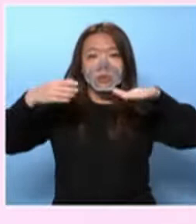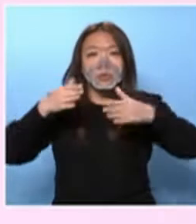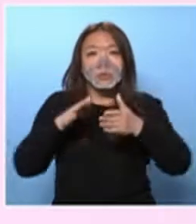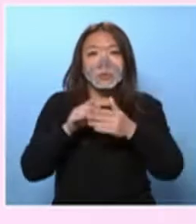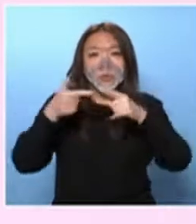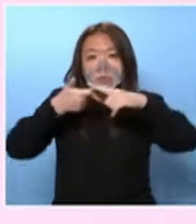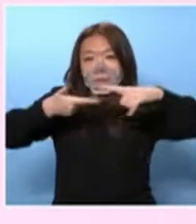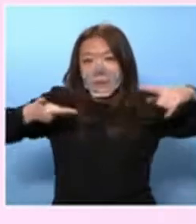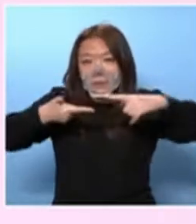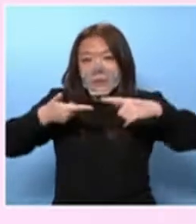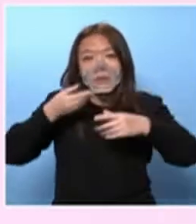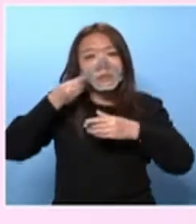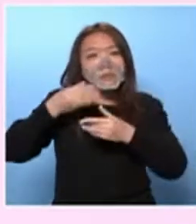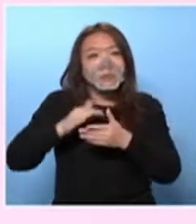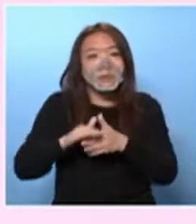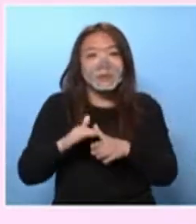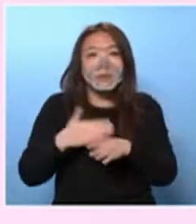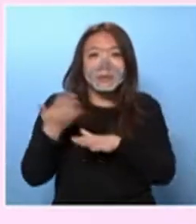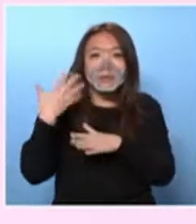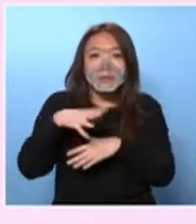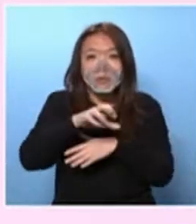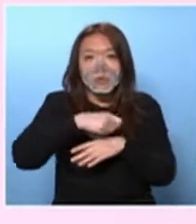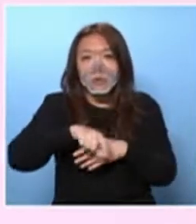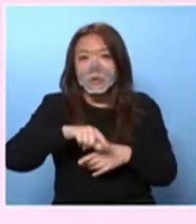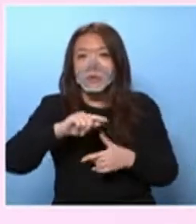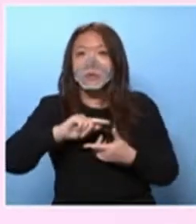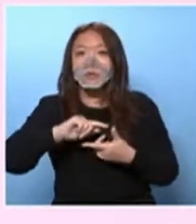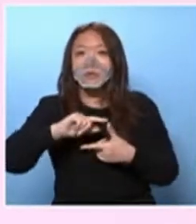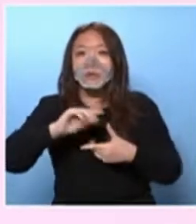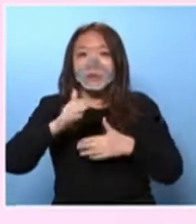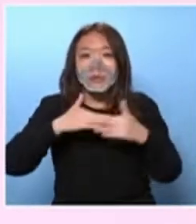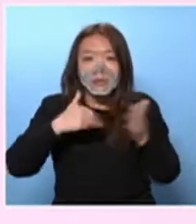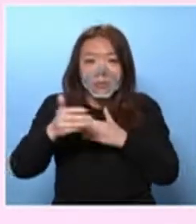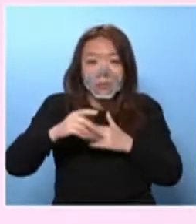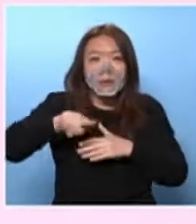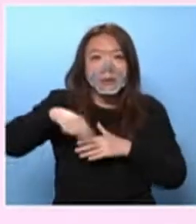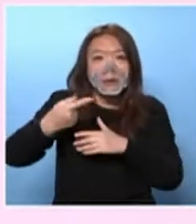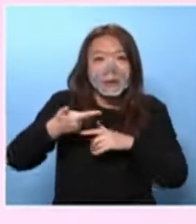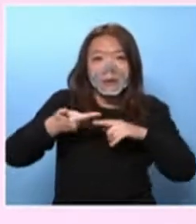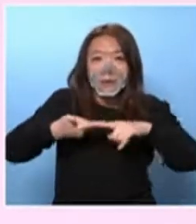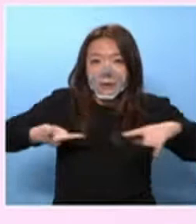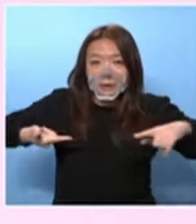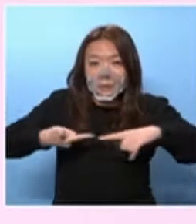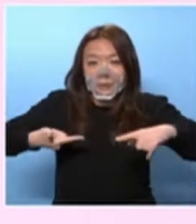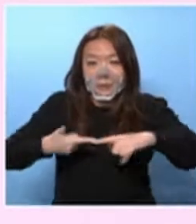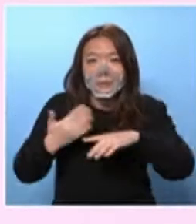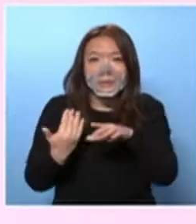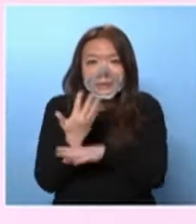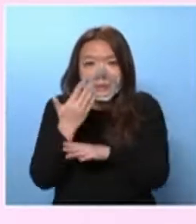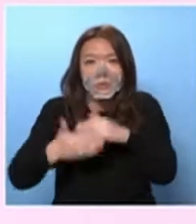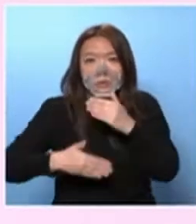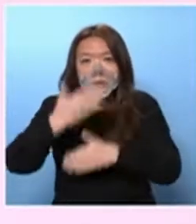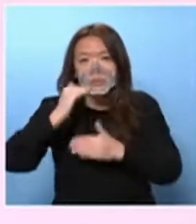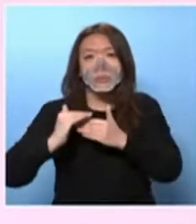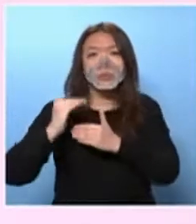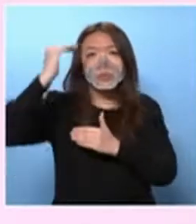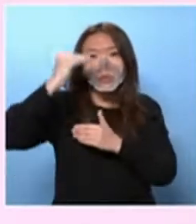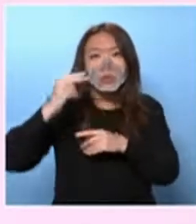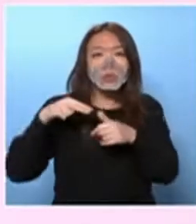supporting applications for exceeding building height limits due to increase in floor area caused by the adoption of